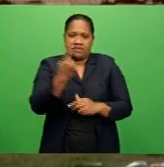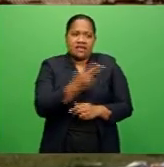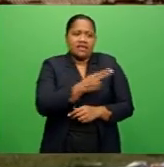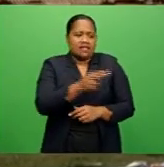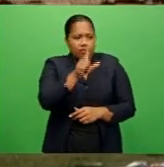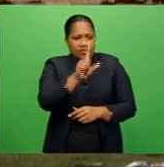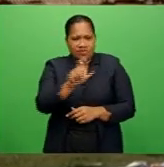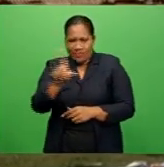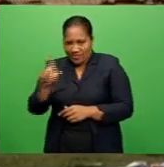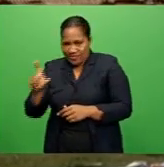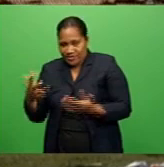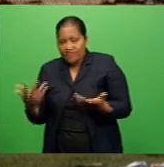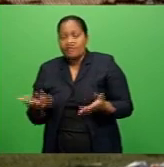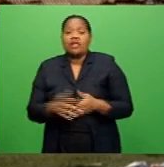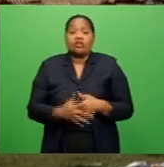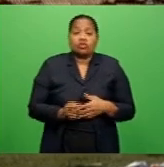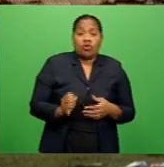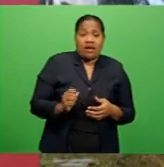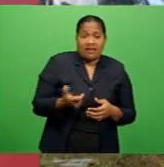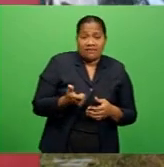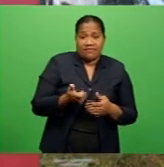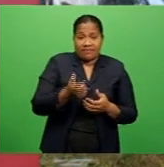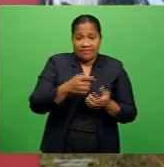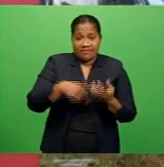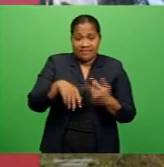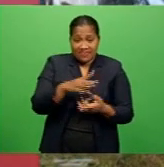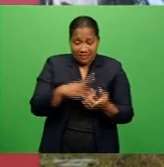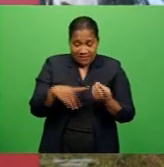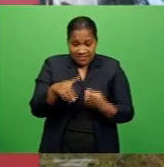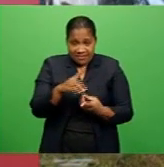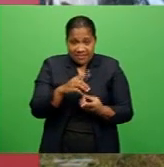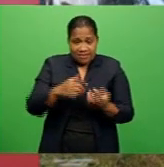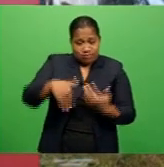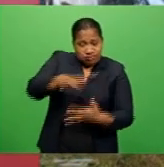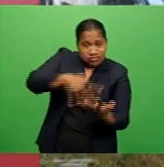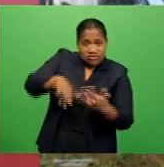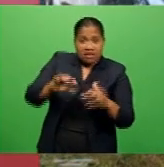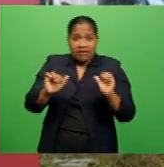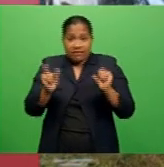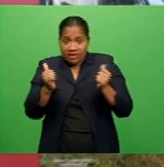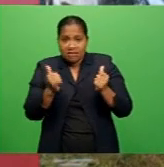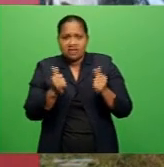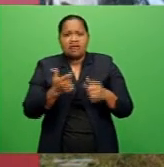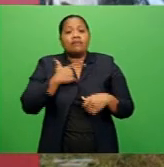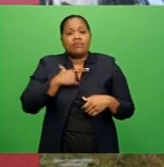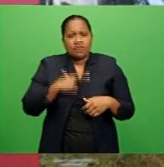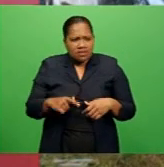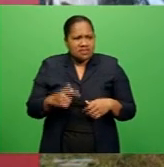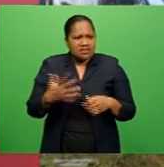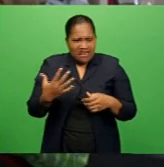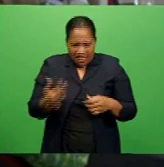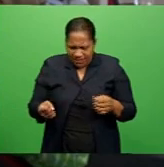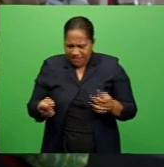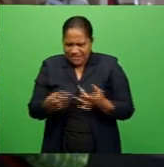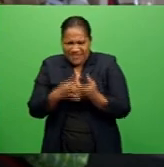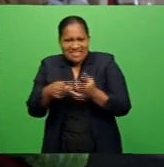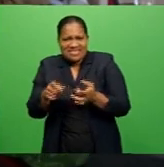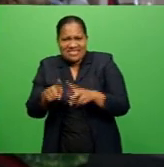straight out of the cyclone, if you live in the literature around it, they straight out of the cyclones, because of debris, they spring up.